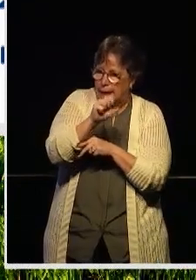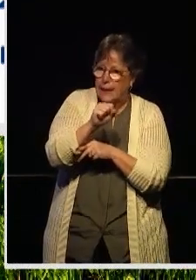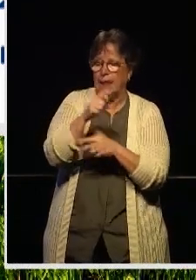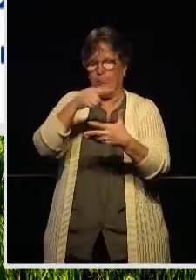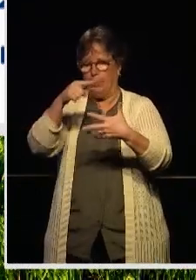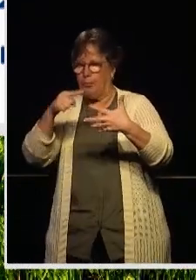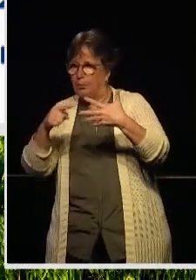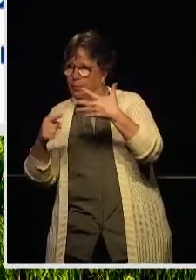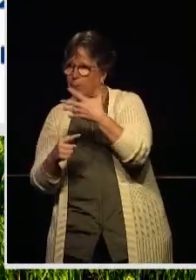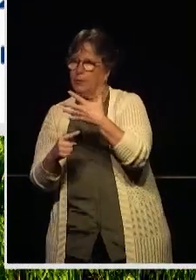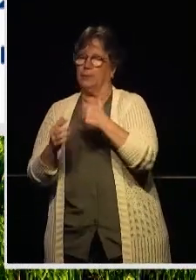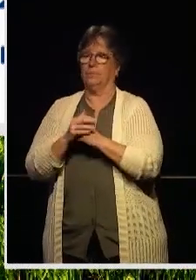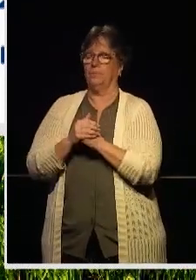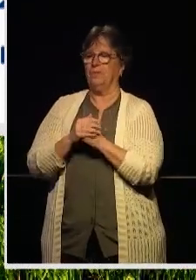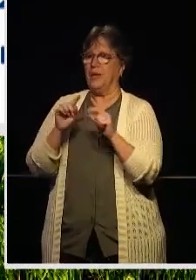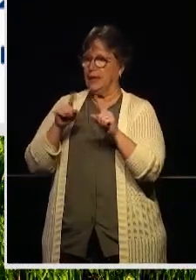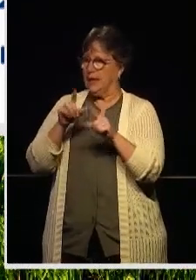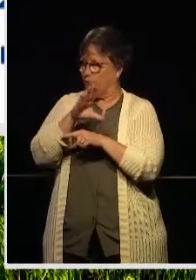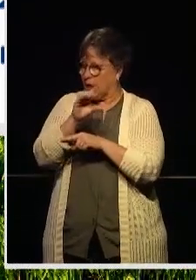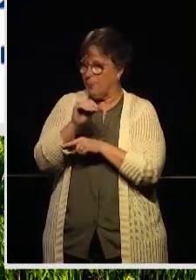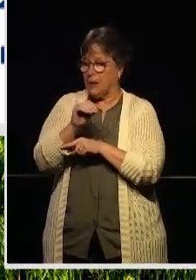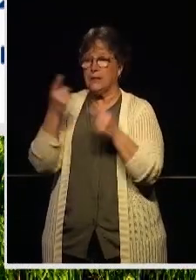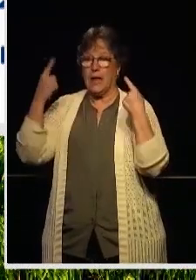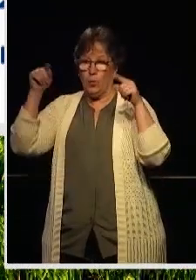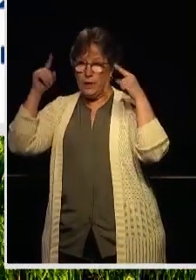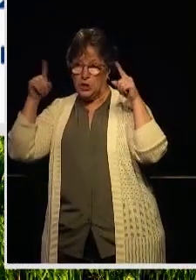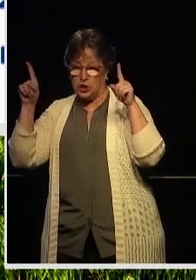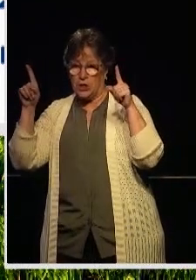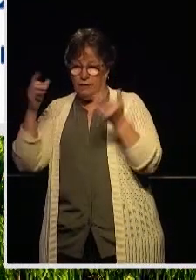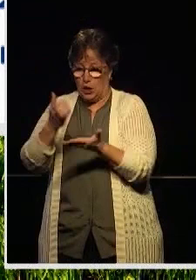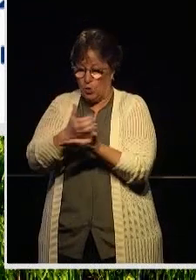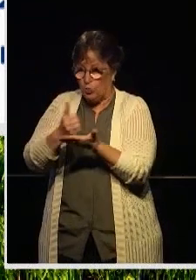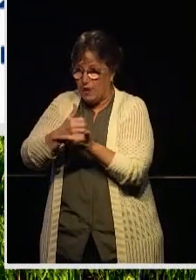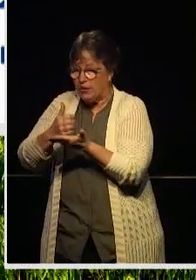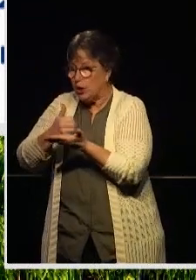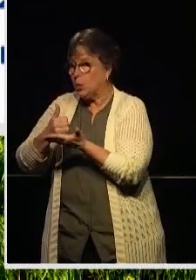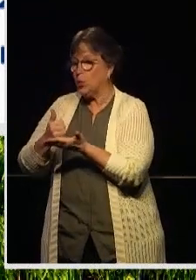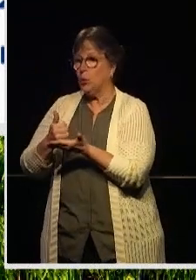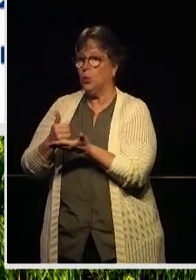KMF, and Gyan Dairy. And we've achieved revenue of